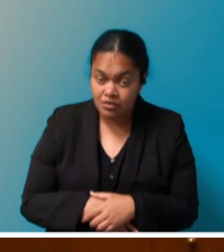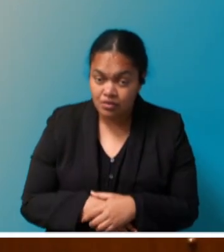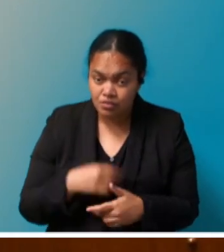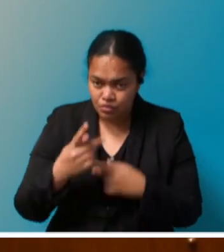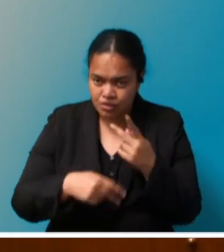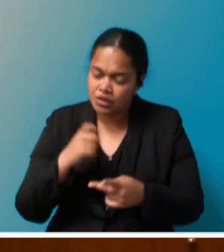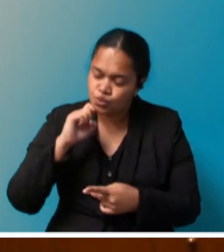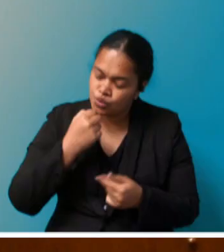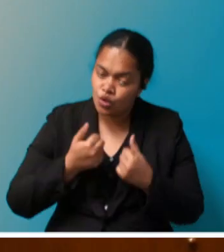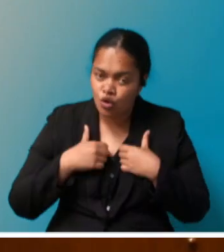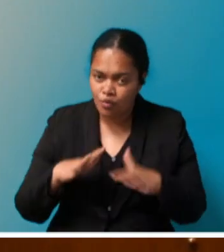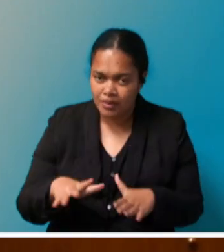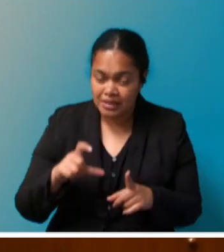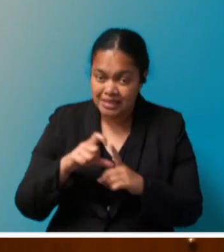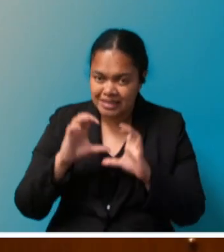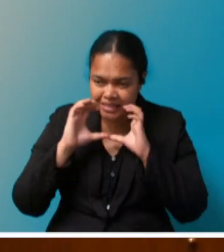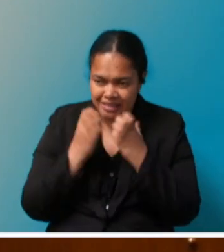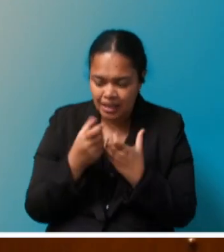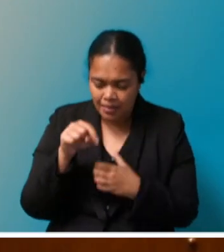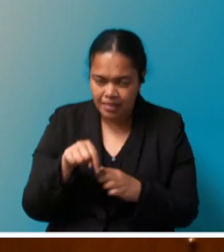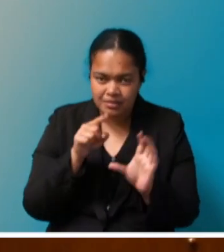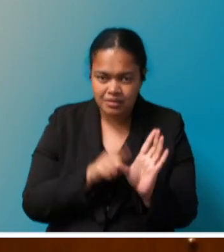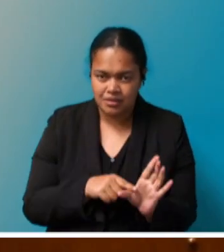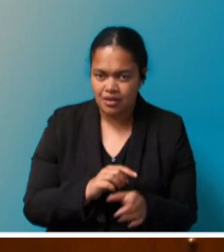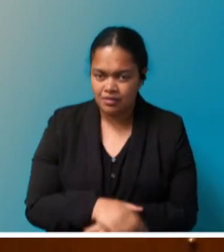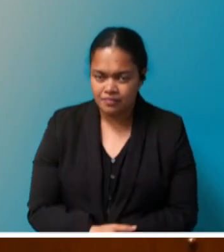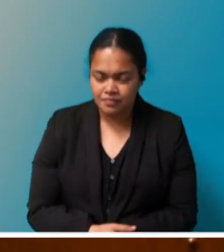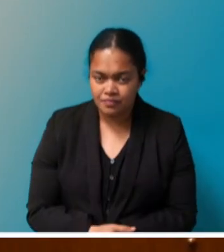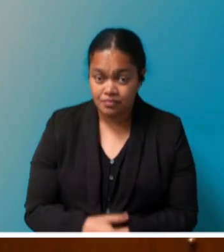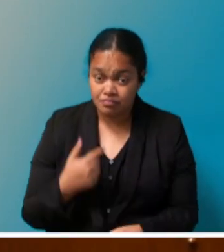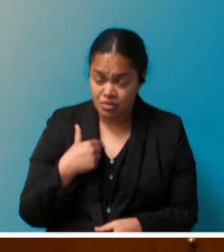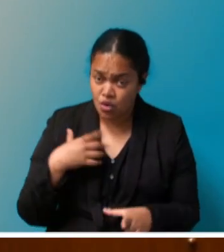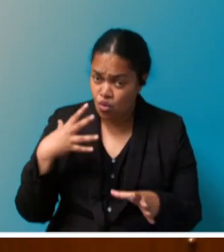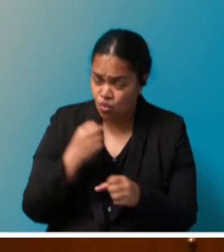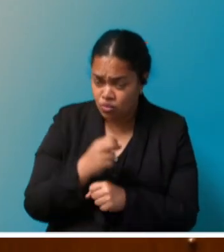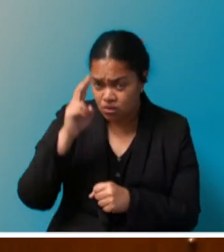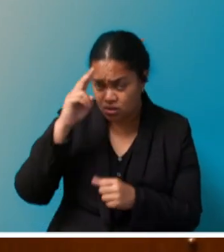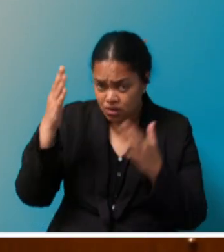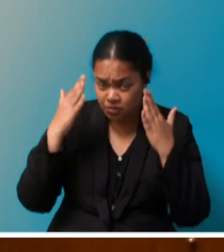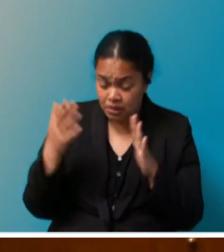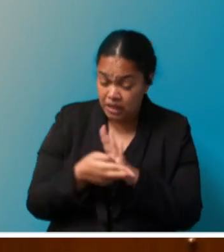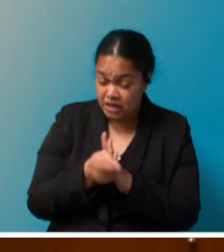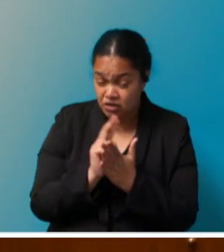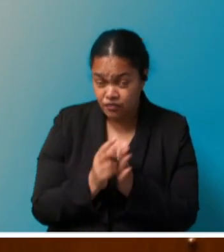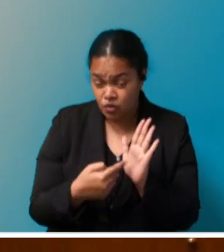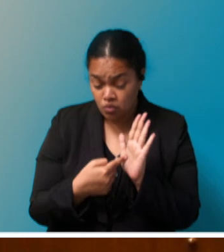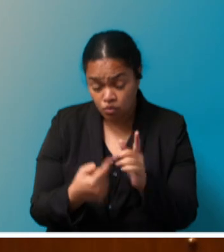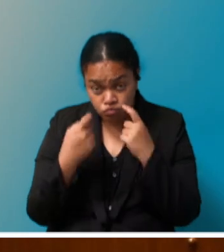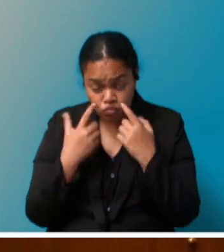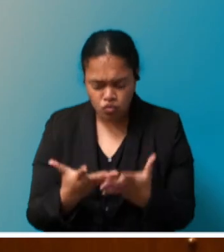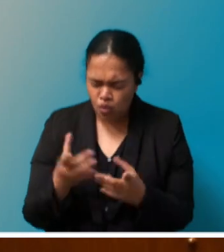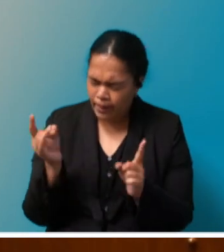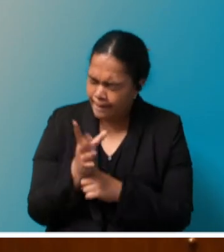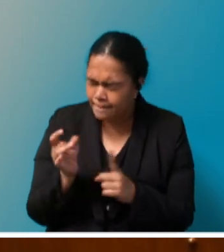completed by December of this year. In conclusion, Mr. Speaker, sir, the review represents a critical